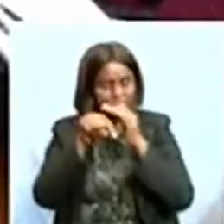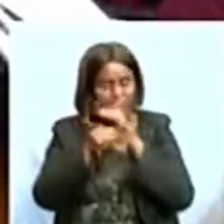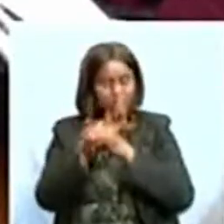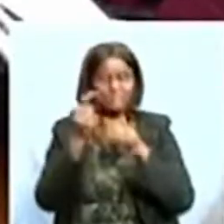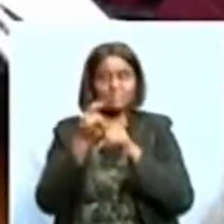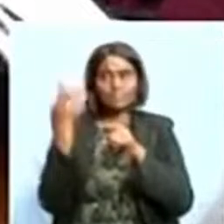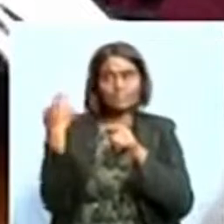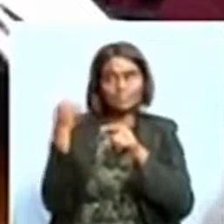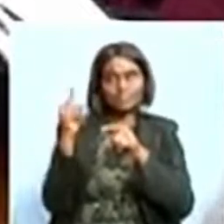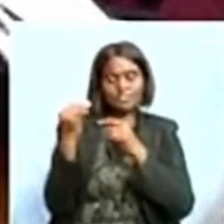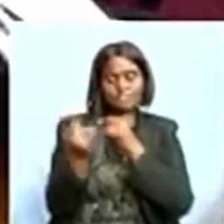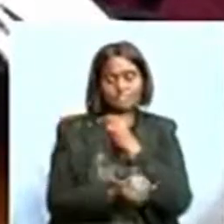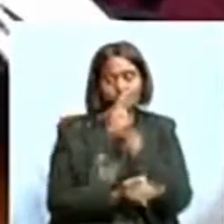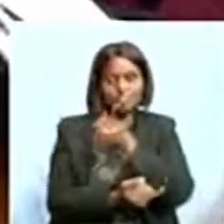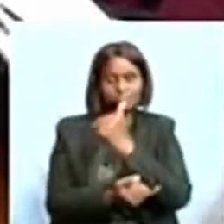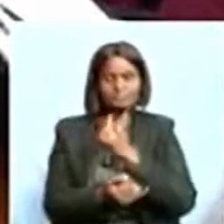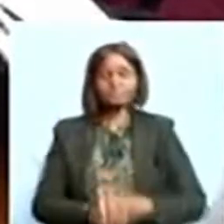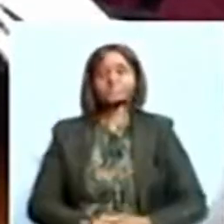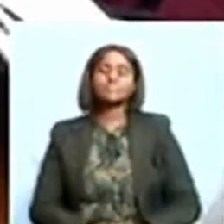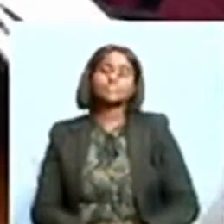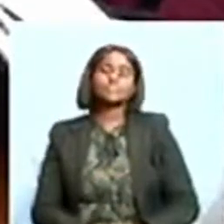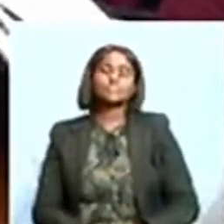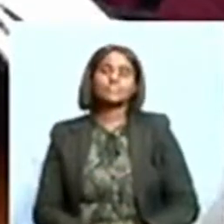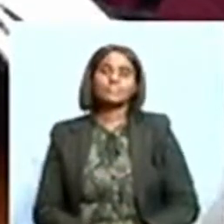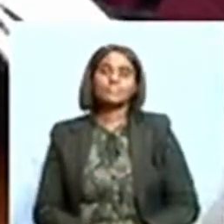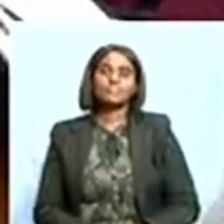back also to introduce himself.